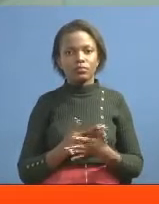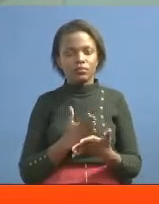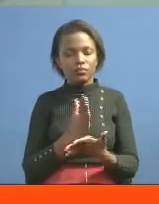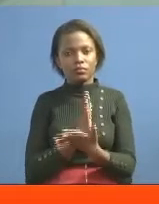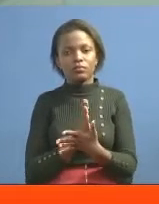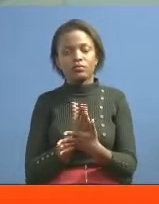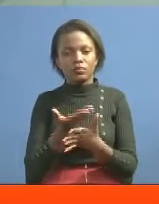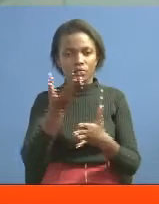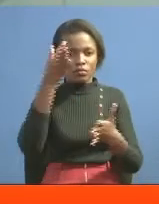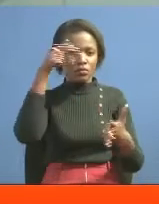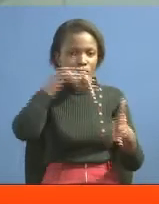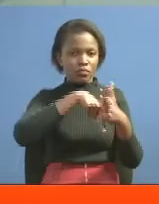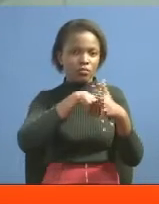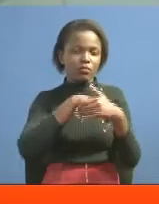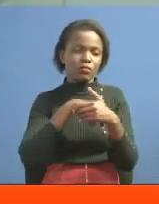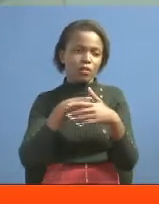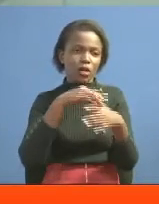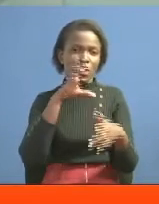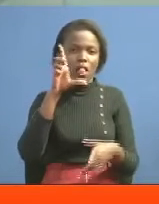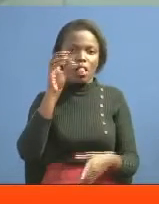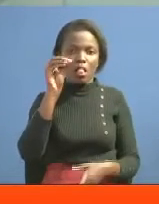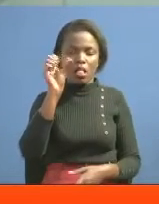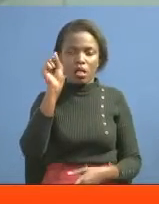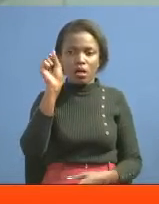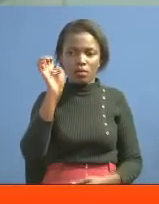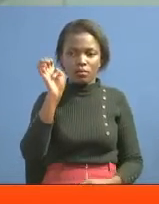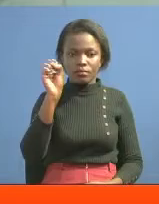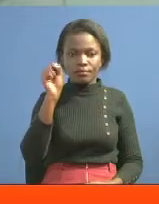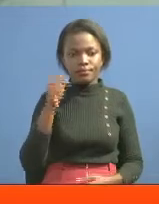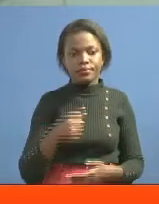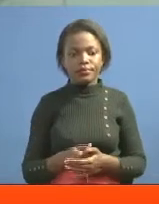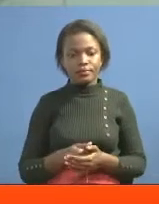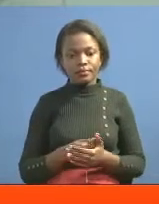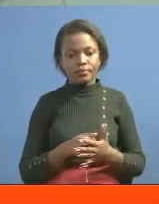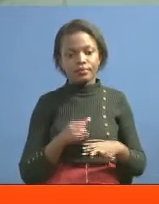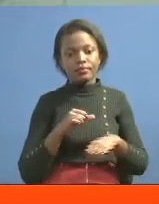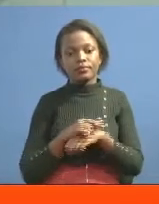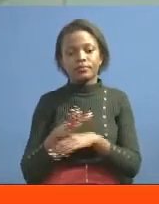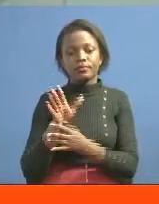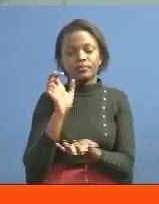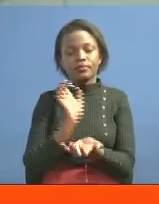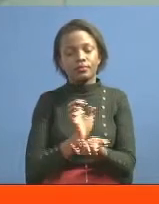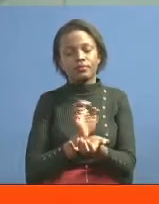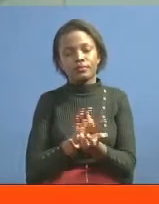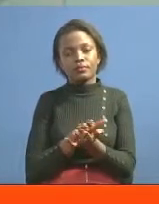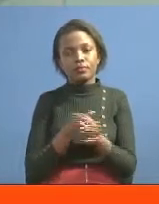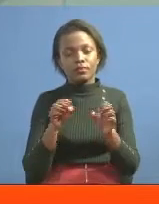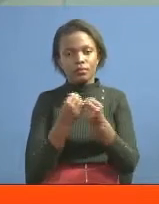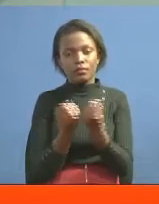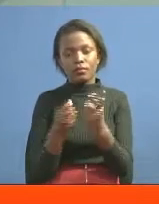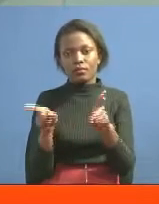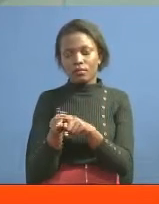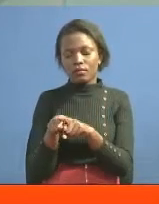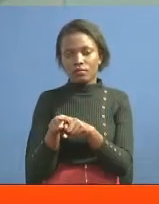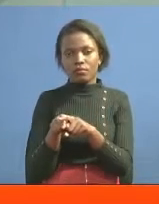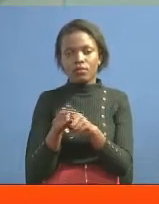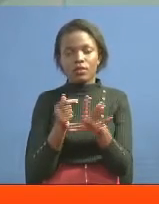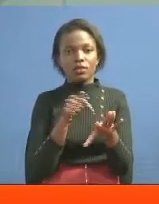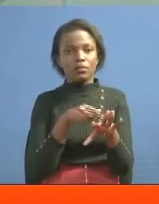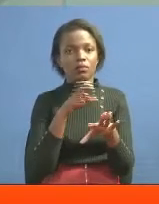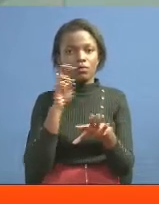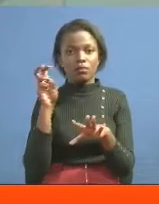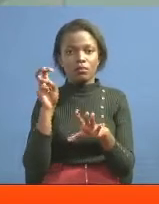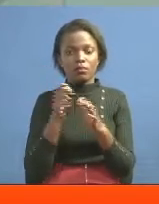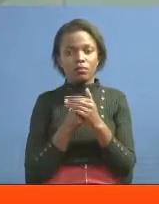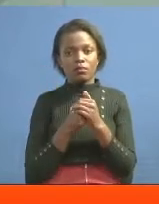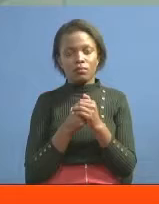dipped into some losses. So this has affected the banking sector significantly as well. When you look at, of